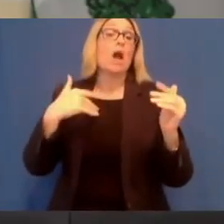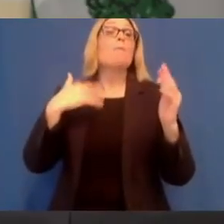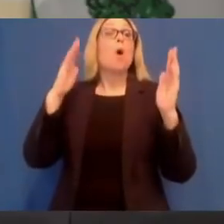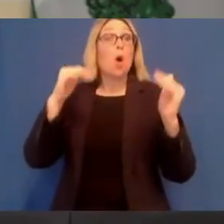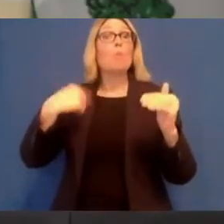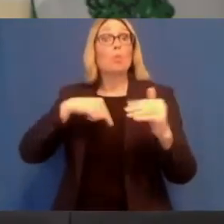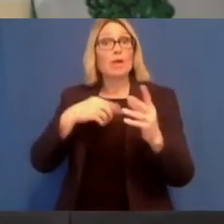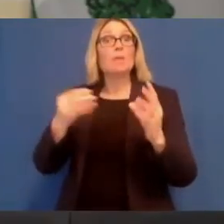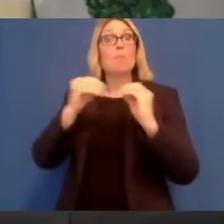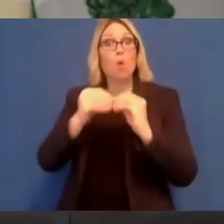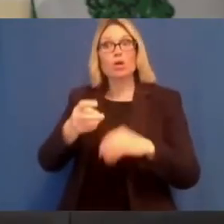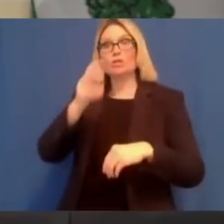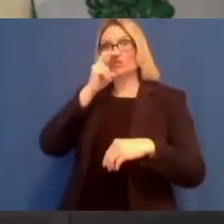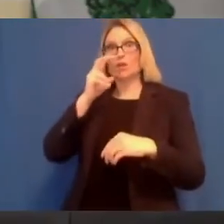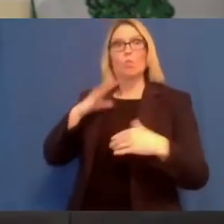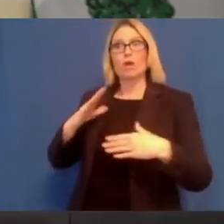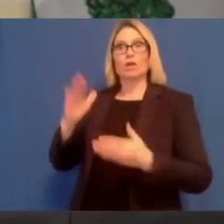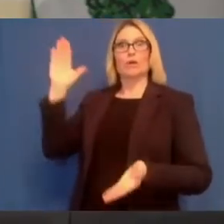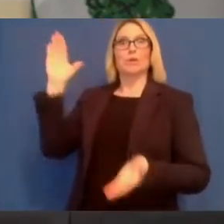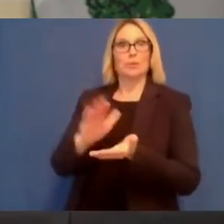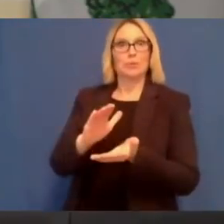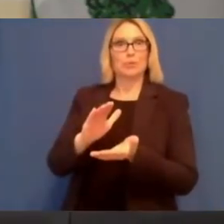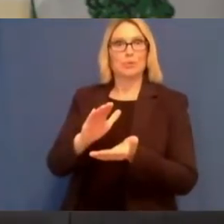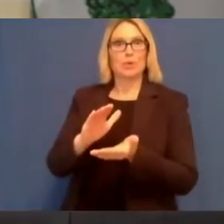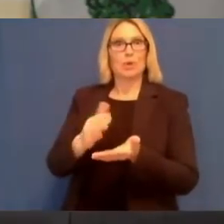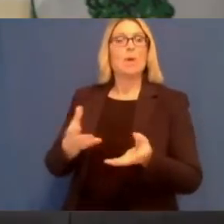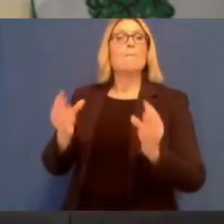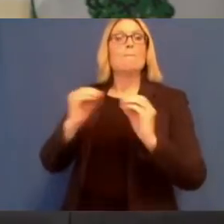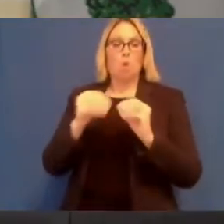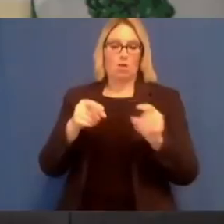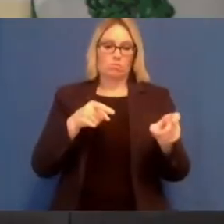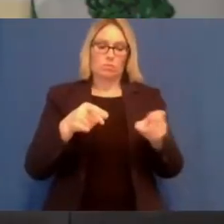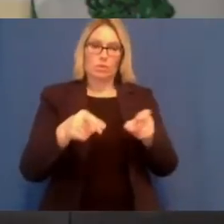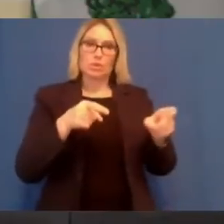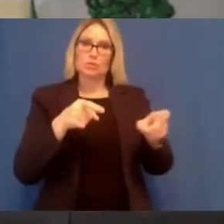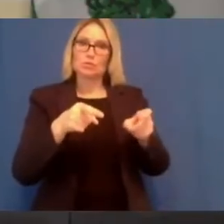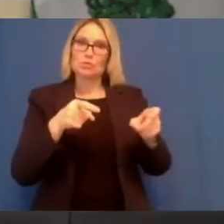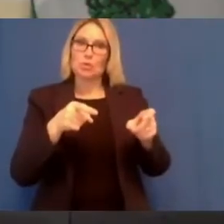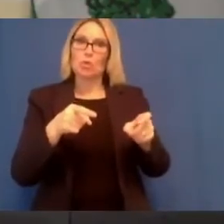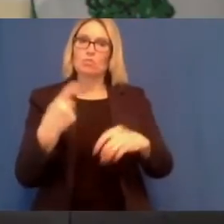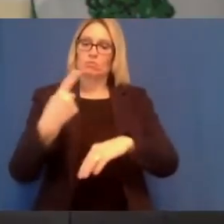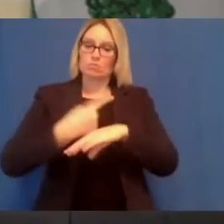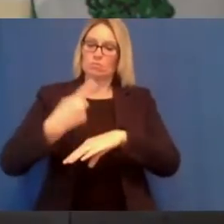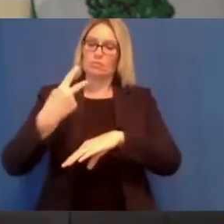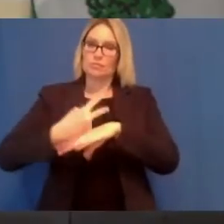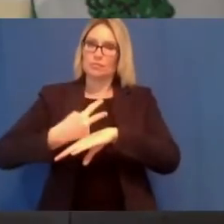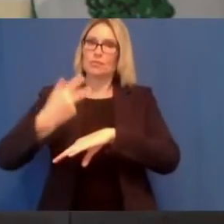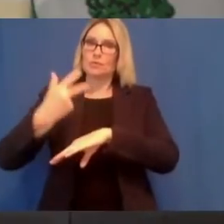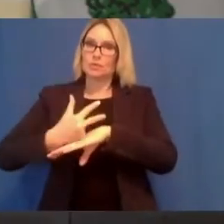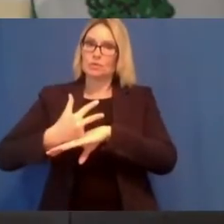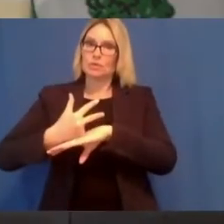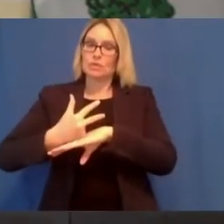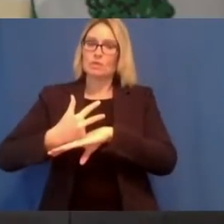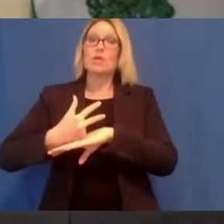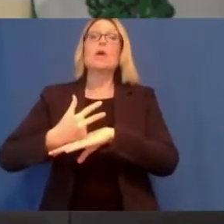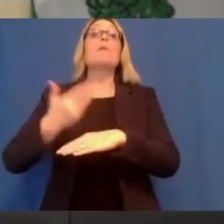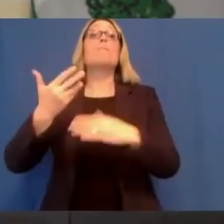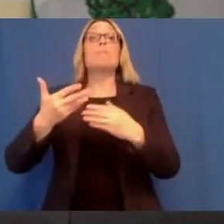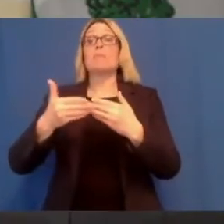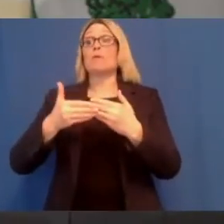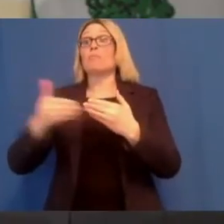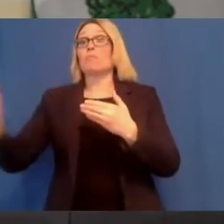means that the caseload will be more controlled in a few days, and we will be in a better place to move forward.